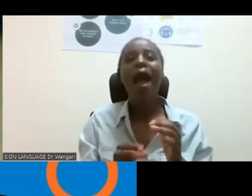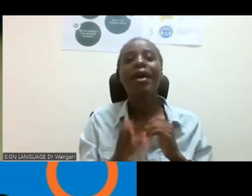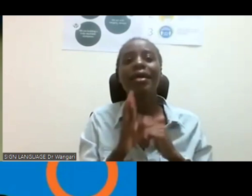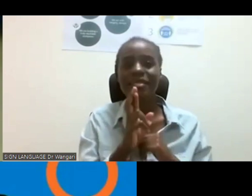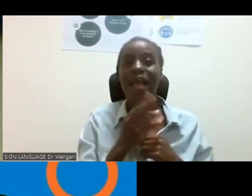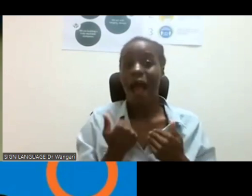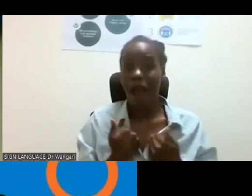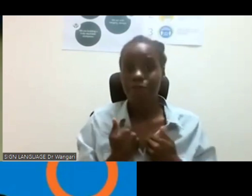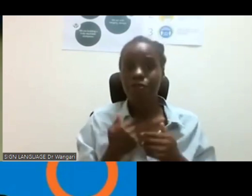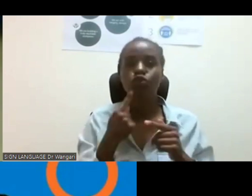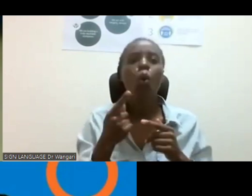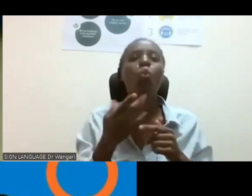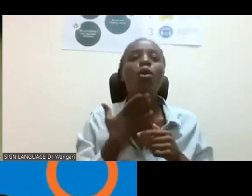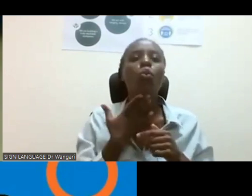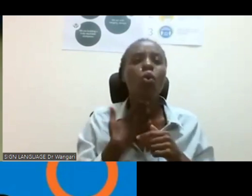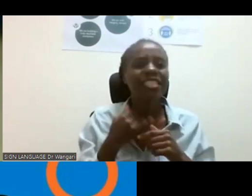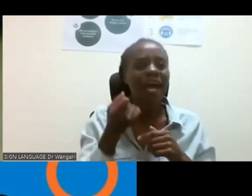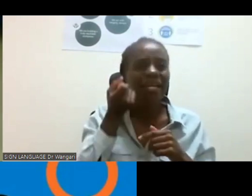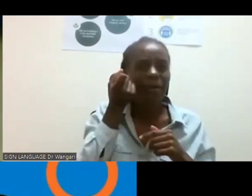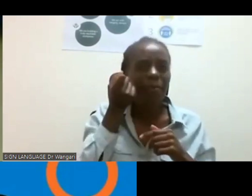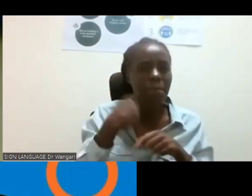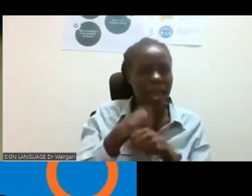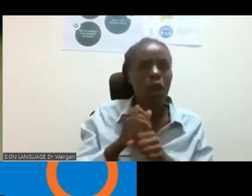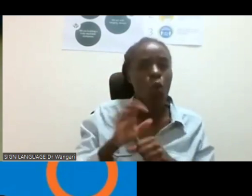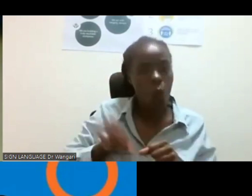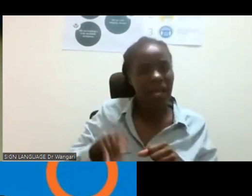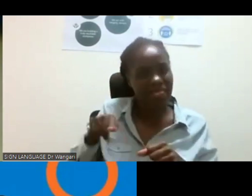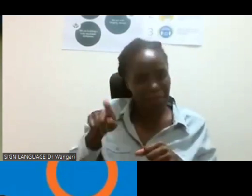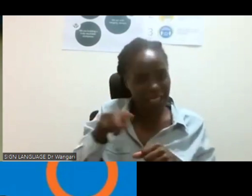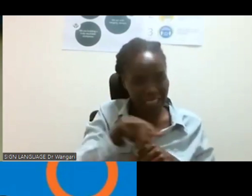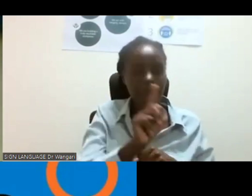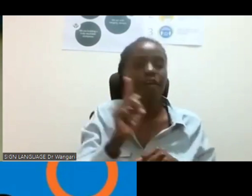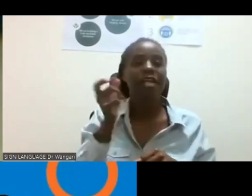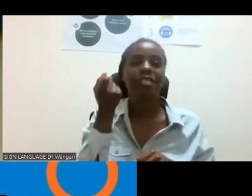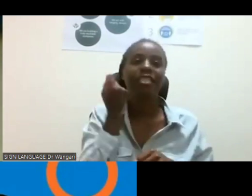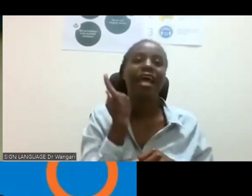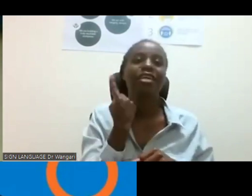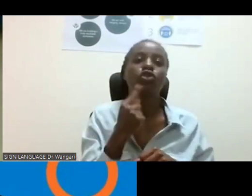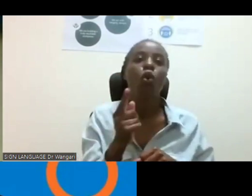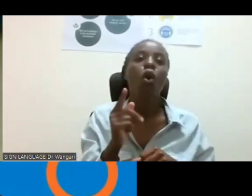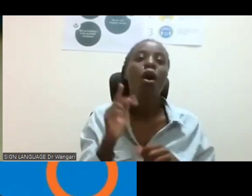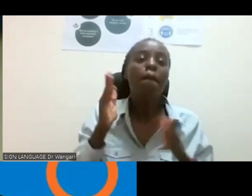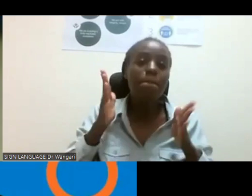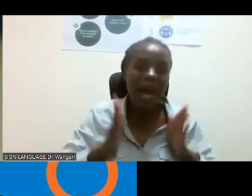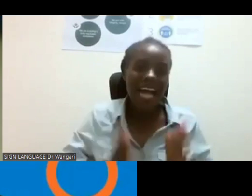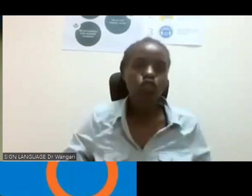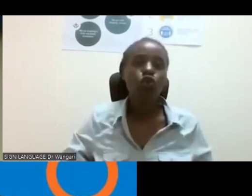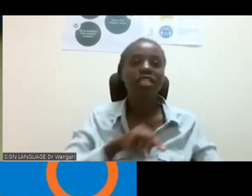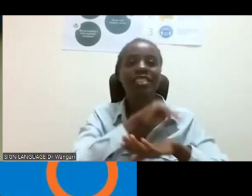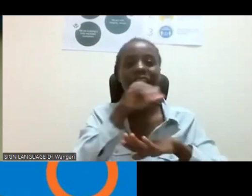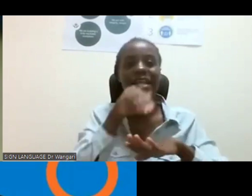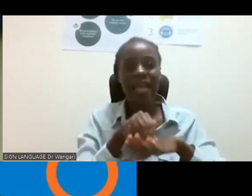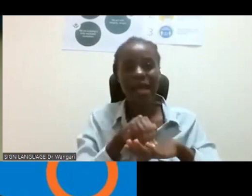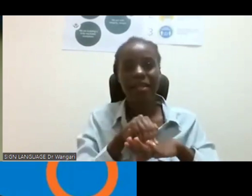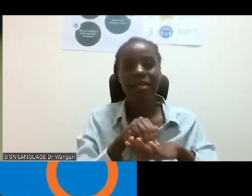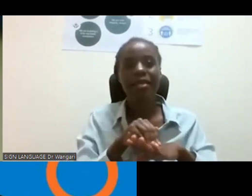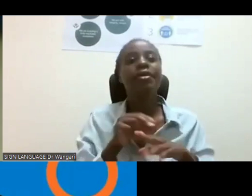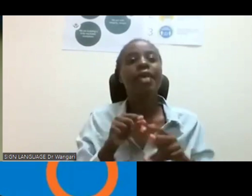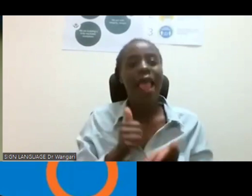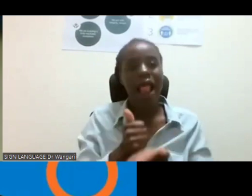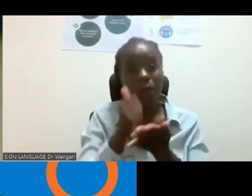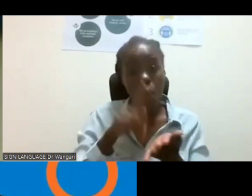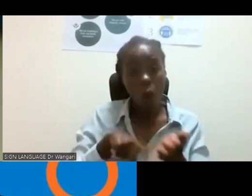from the same communities where FGM is practiced, and they may also support. So this step first of really working and unpacking this kind